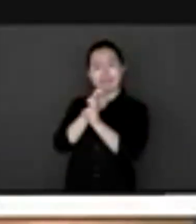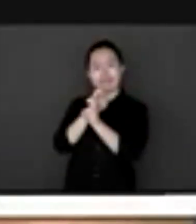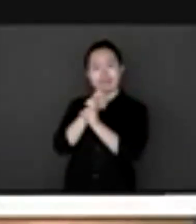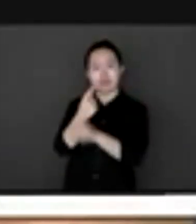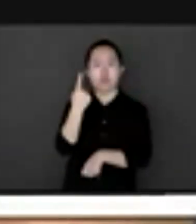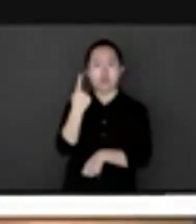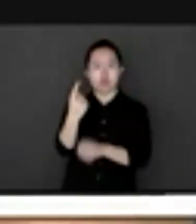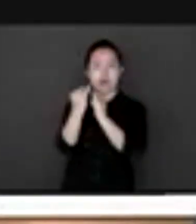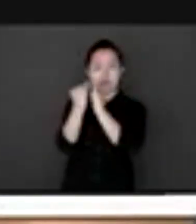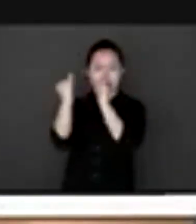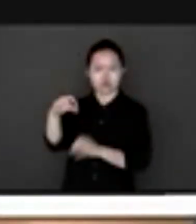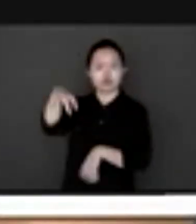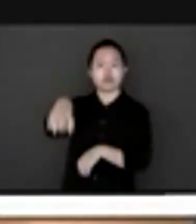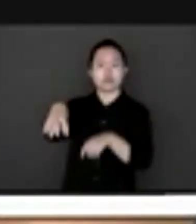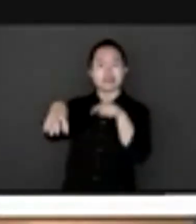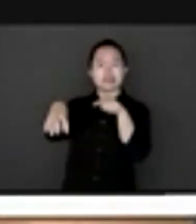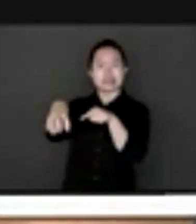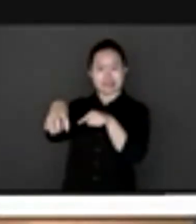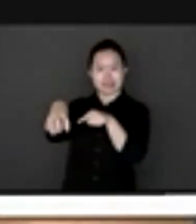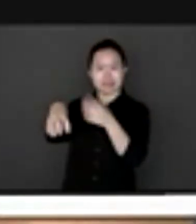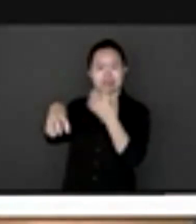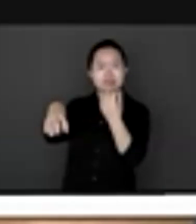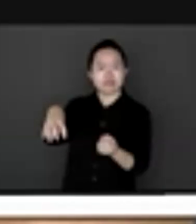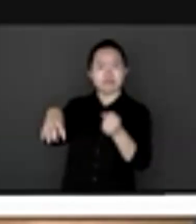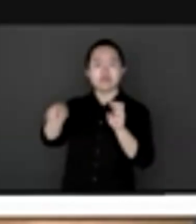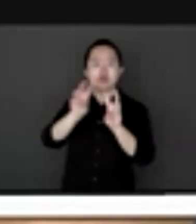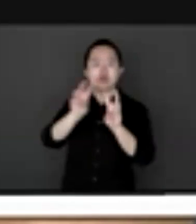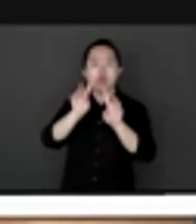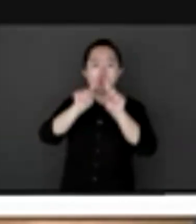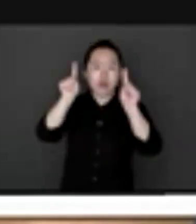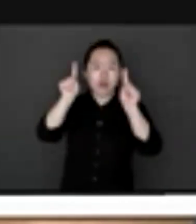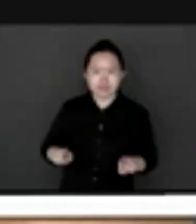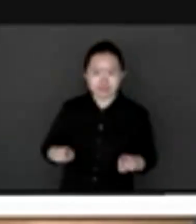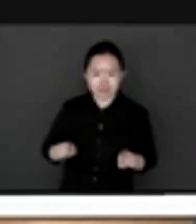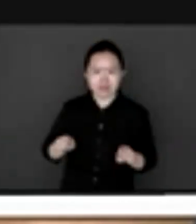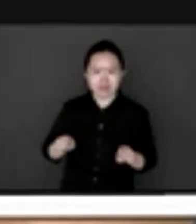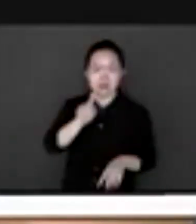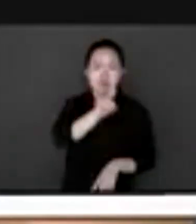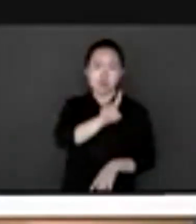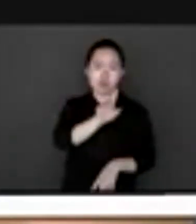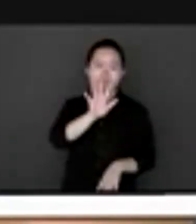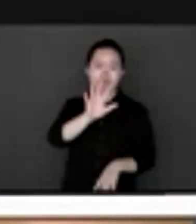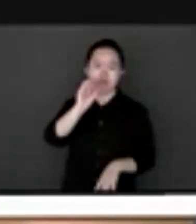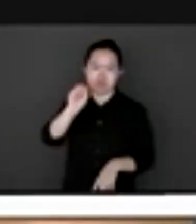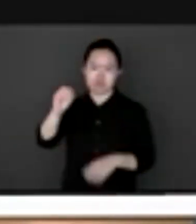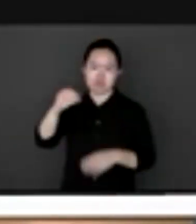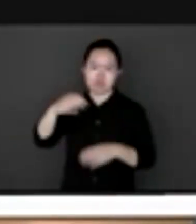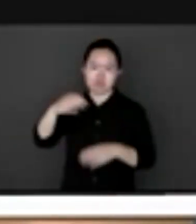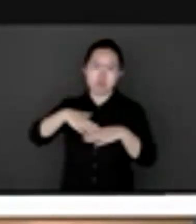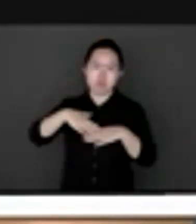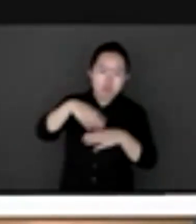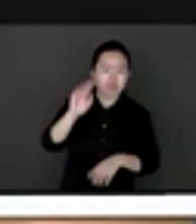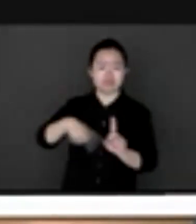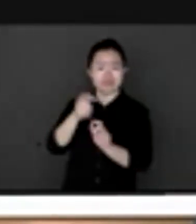over 2,000 people have been taking care of these websites, providing contents, navigating things like